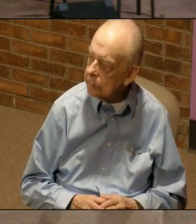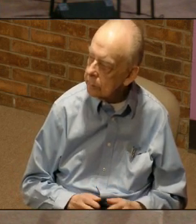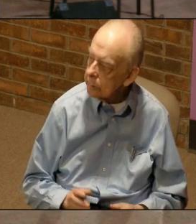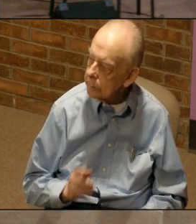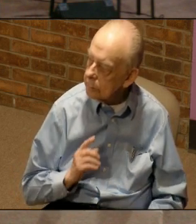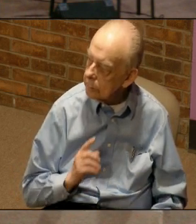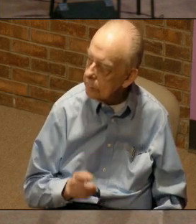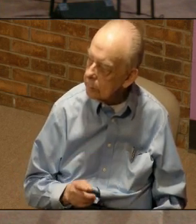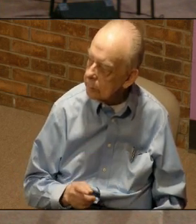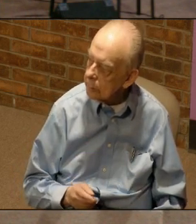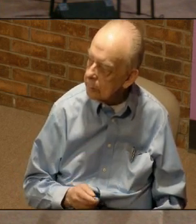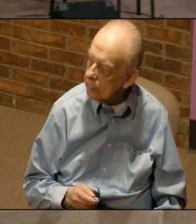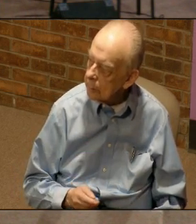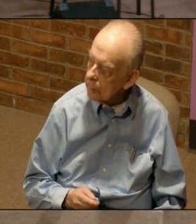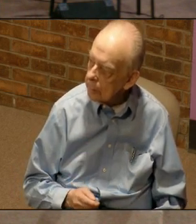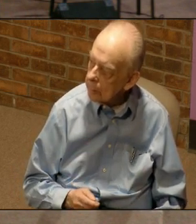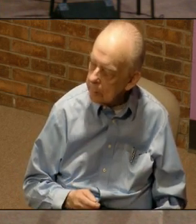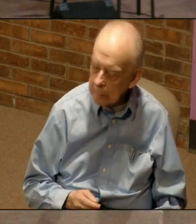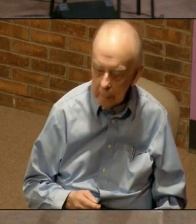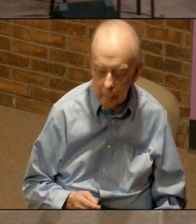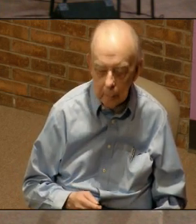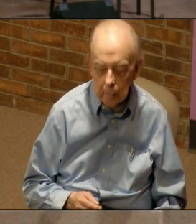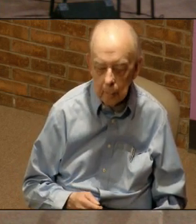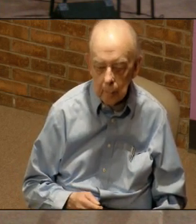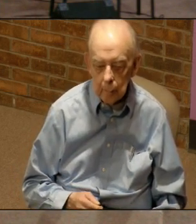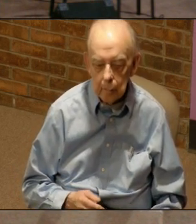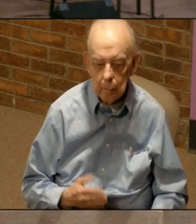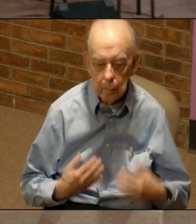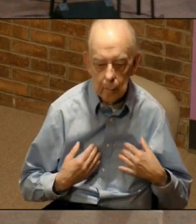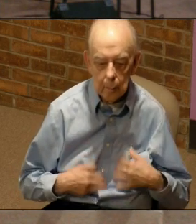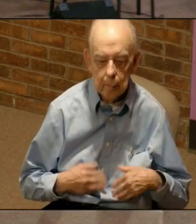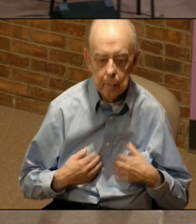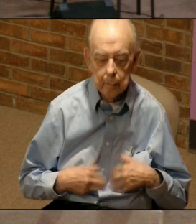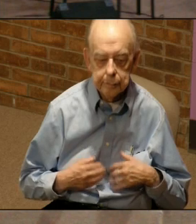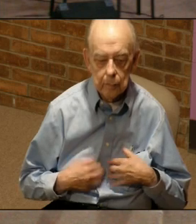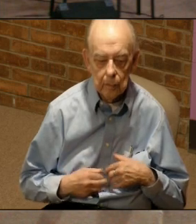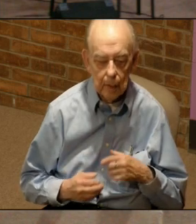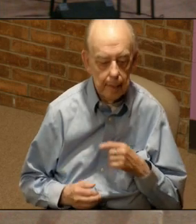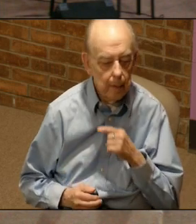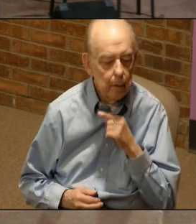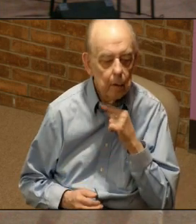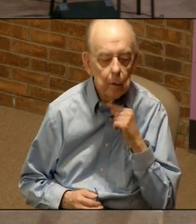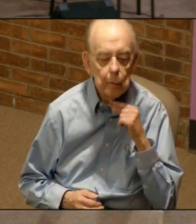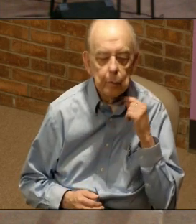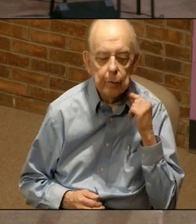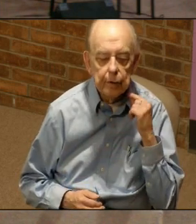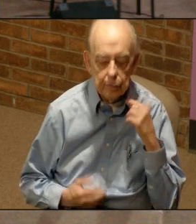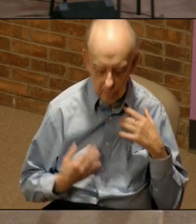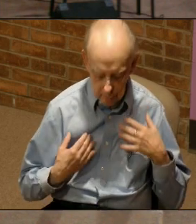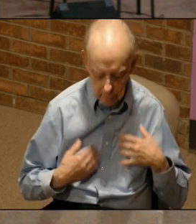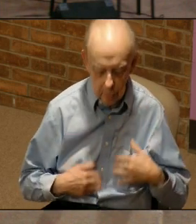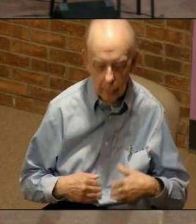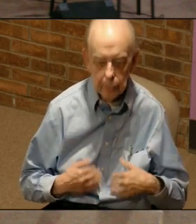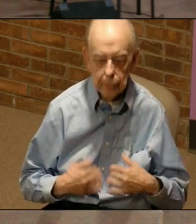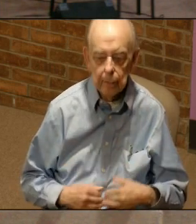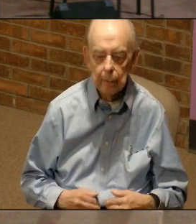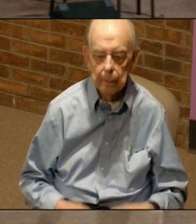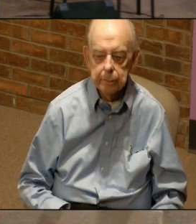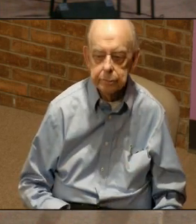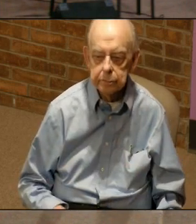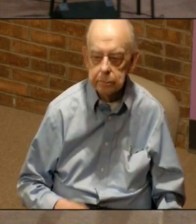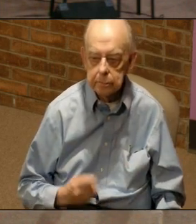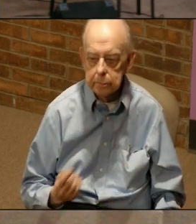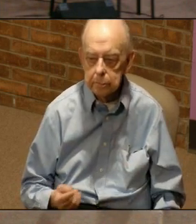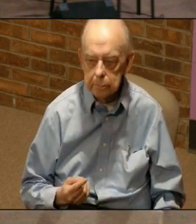He was clad in priestly garments. He was